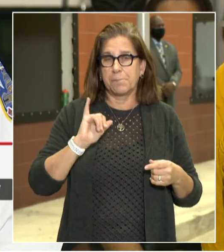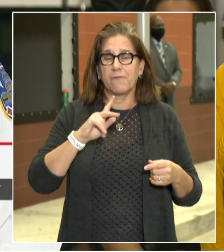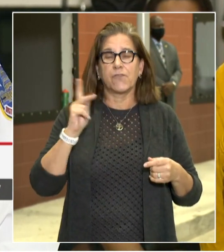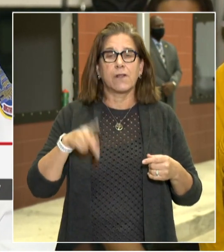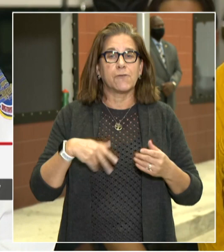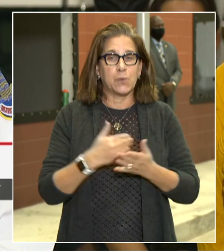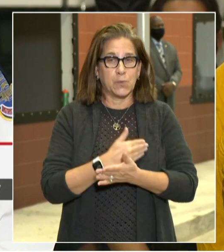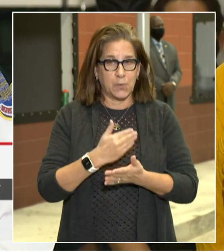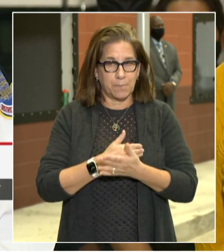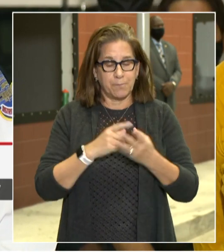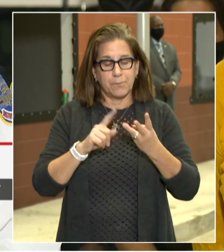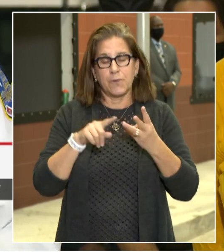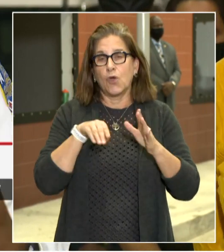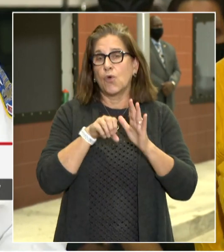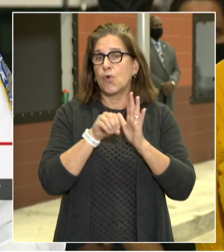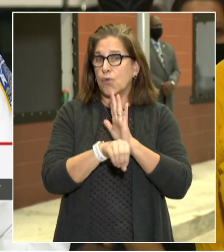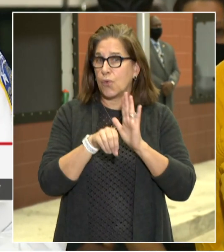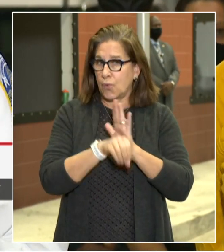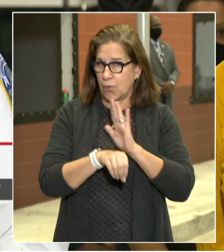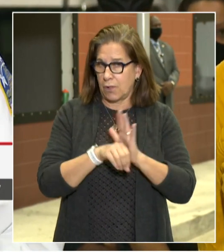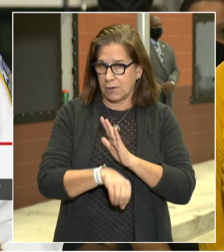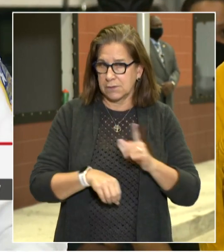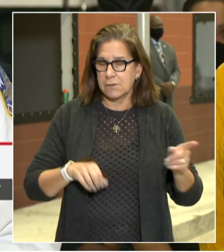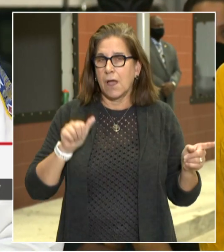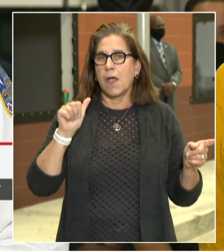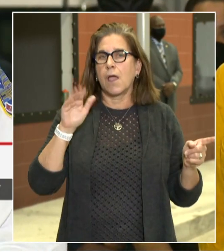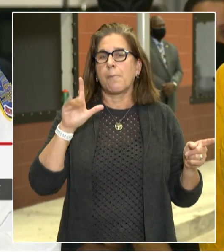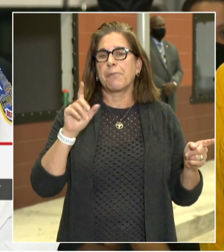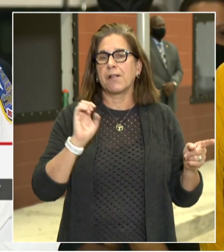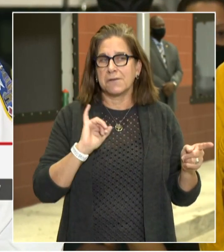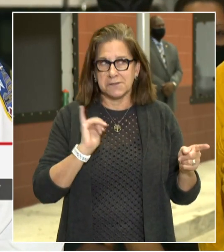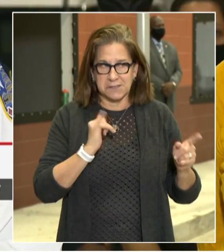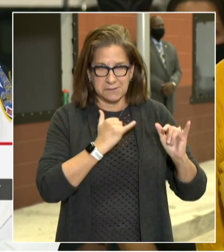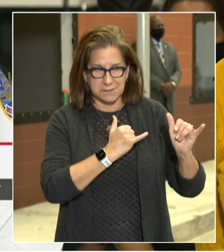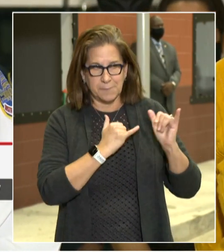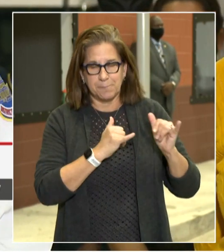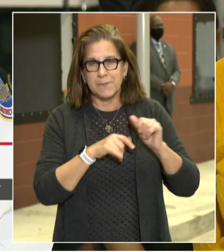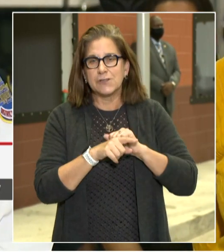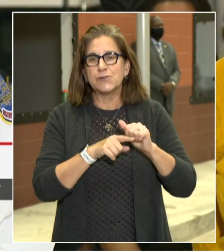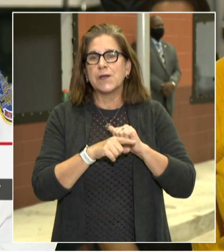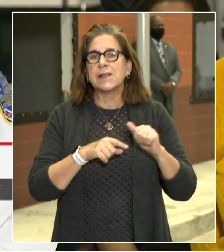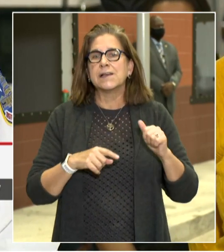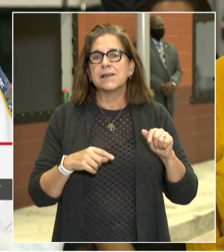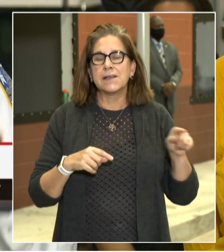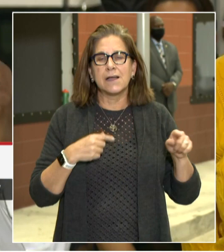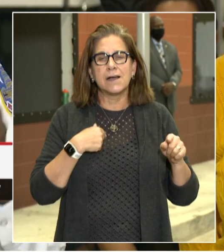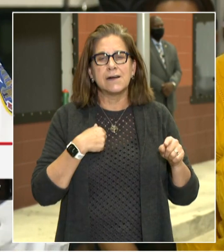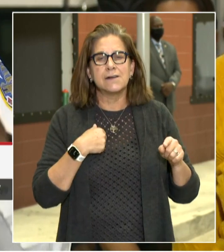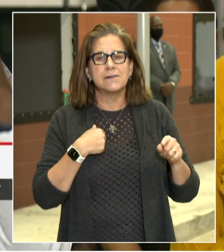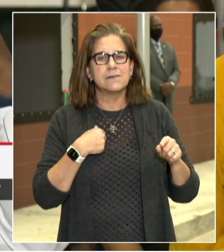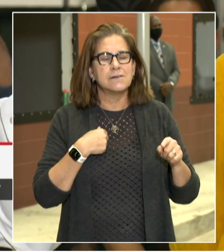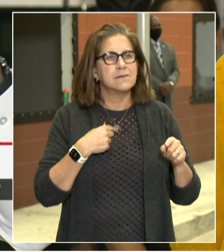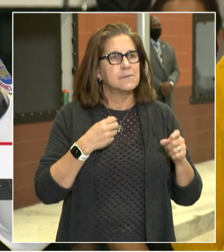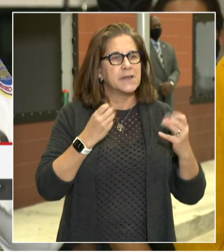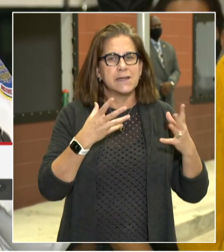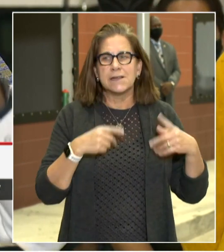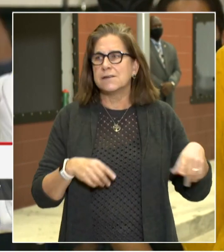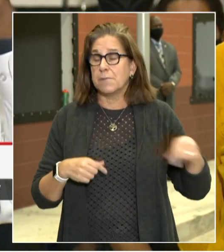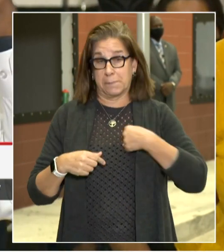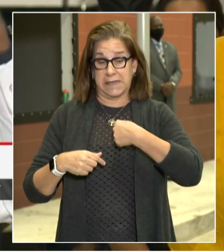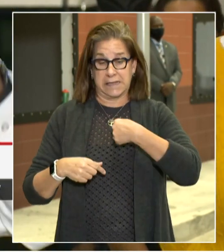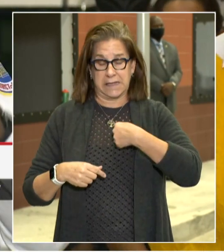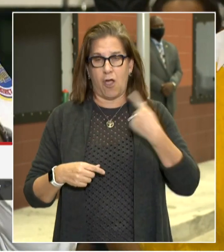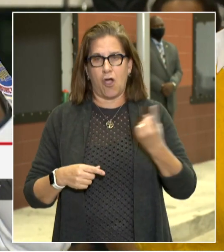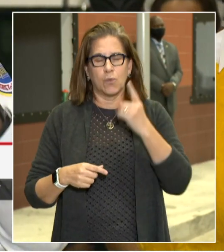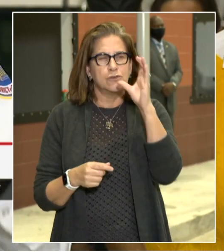they also adopted this as well. But you know, I'm always on the lookout for any type of training that's late, that's the cutting